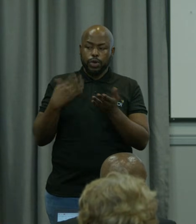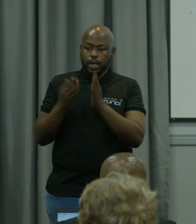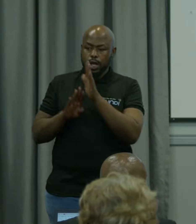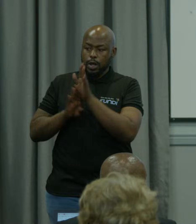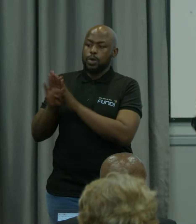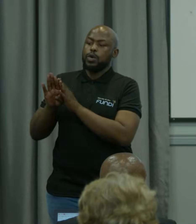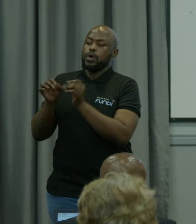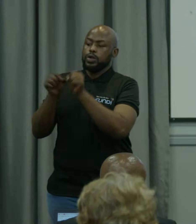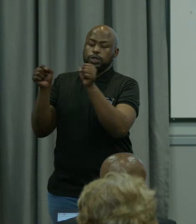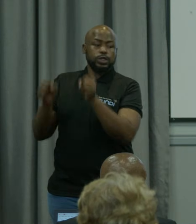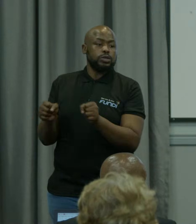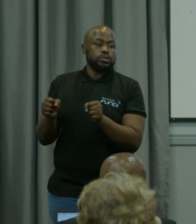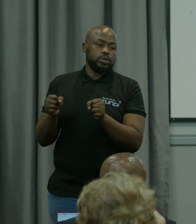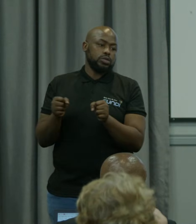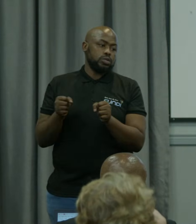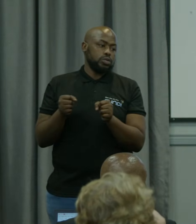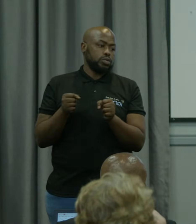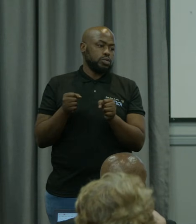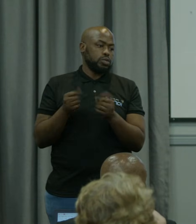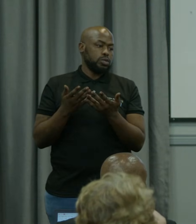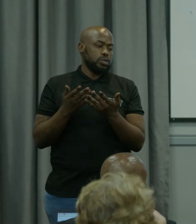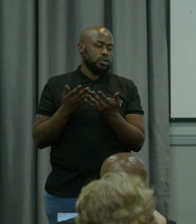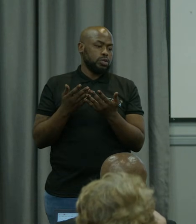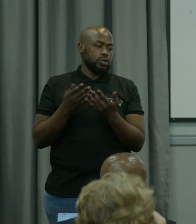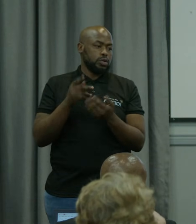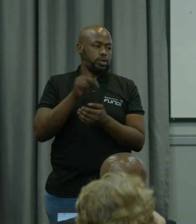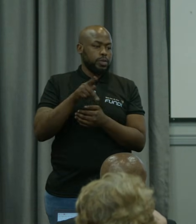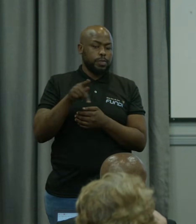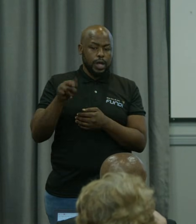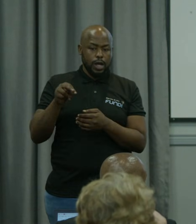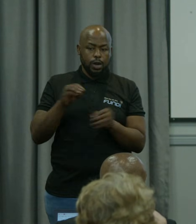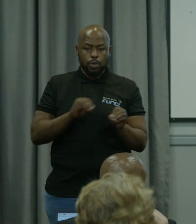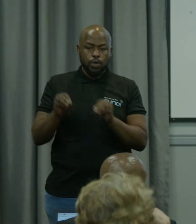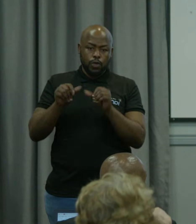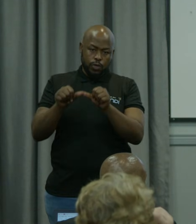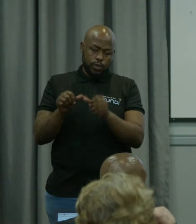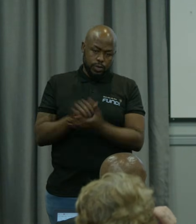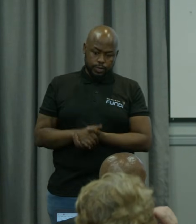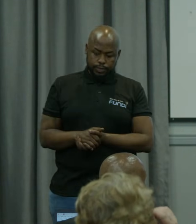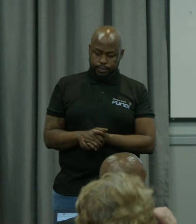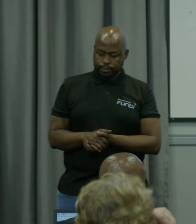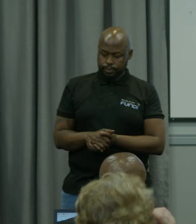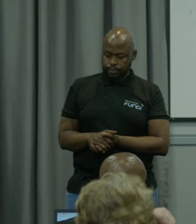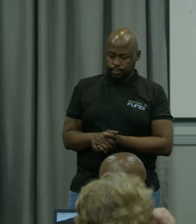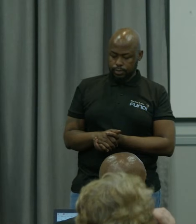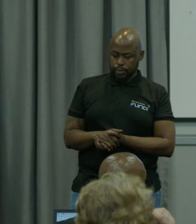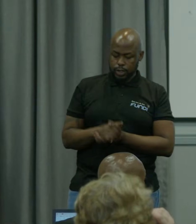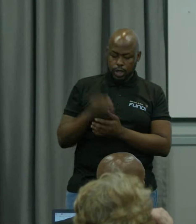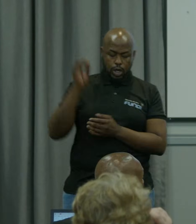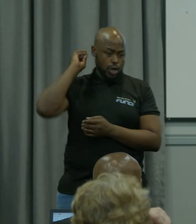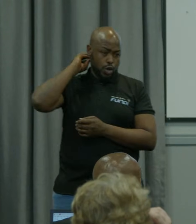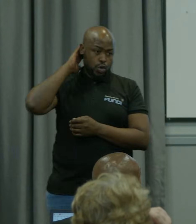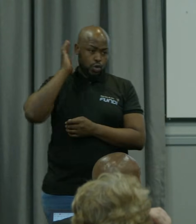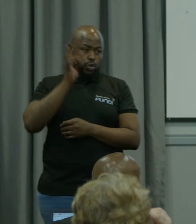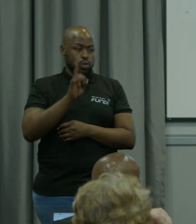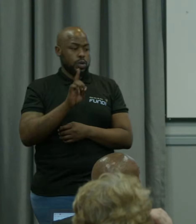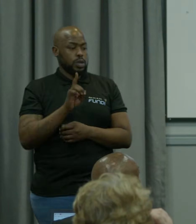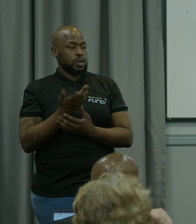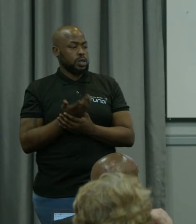with regard to the new proposed actually PPN coming forward in that regard. Bearing in mind, of course, as Ms.